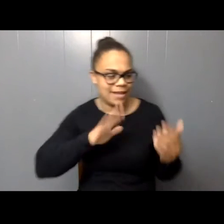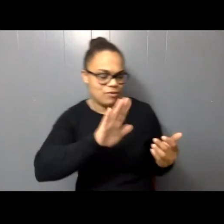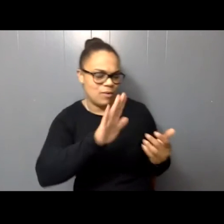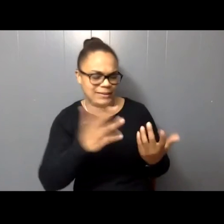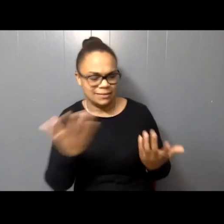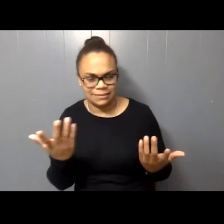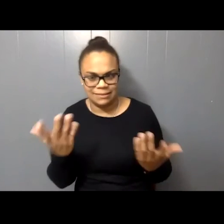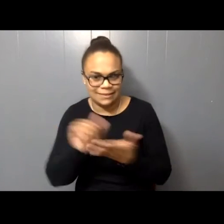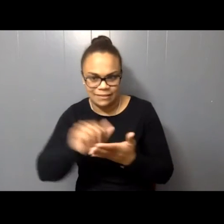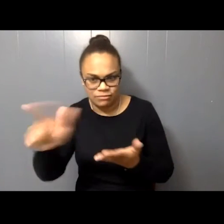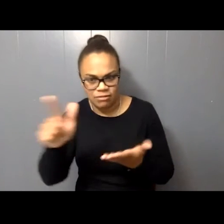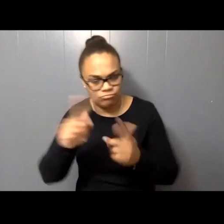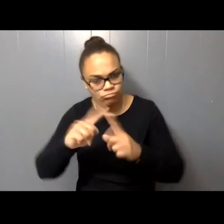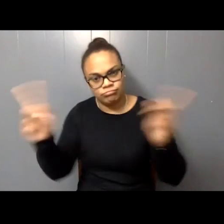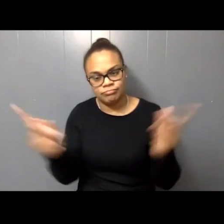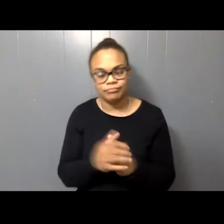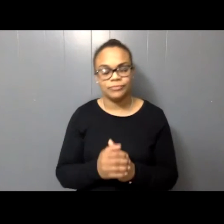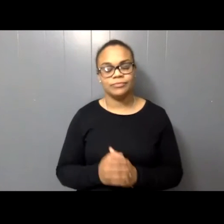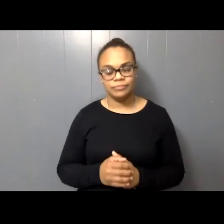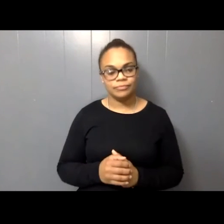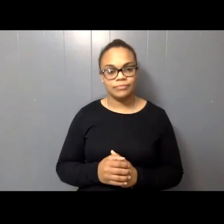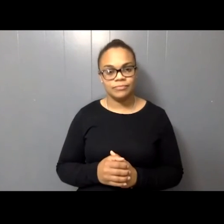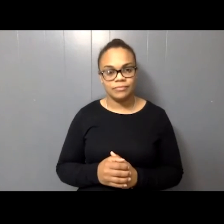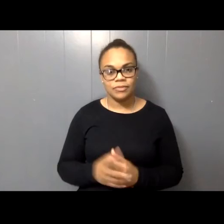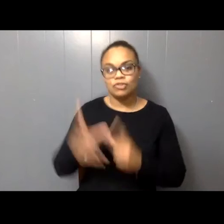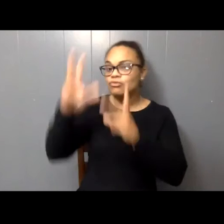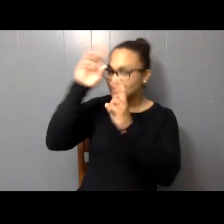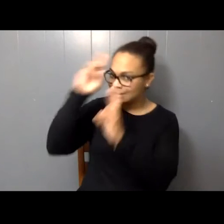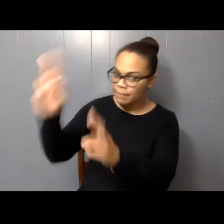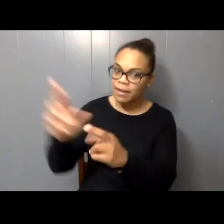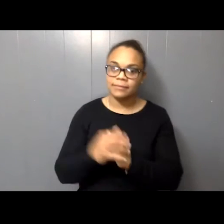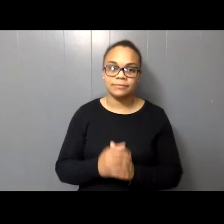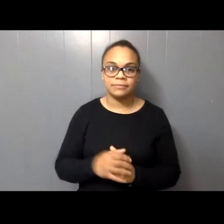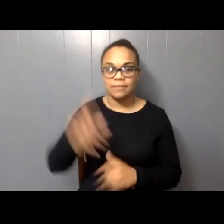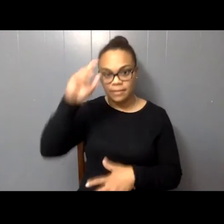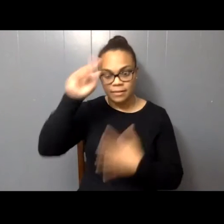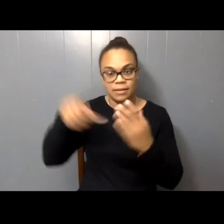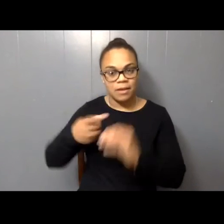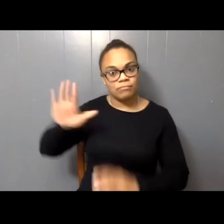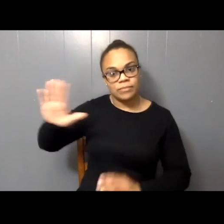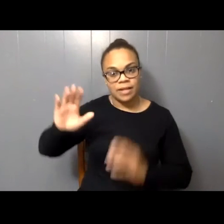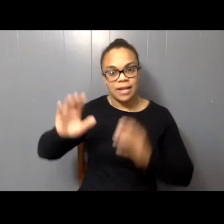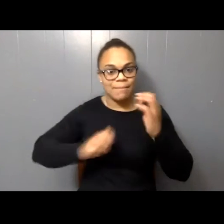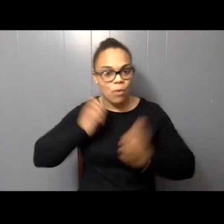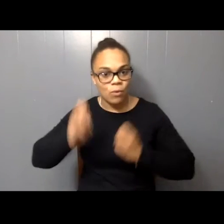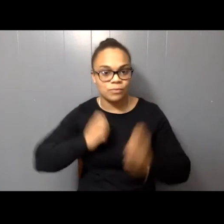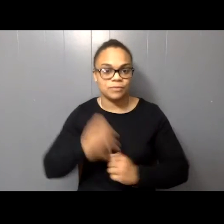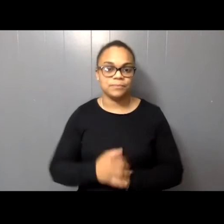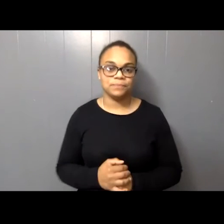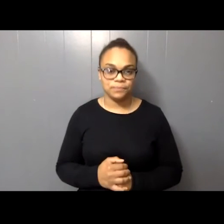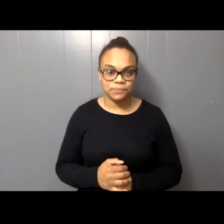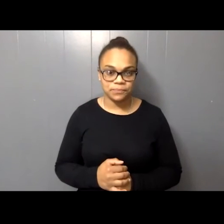another point of just be respectful, you know, just take people's emotions into consideration. And